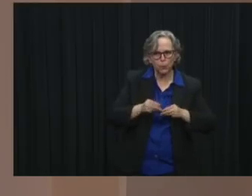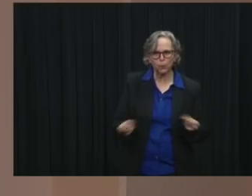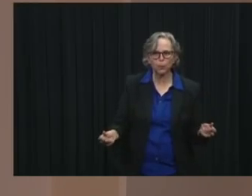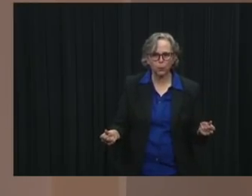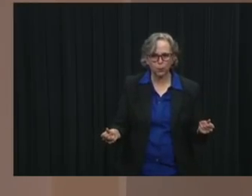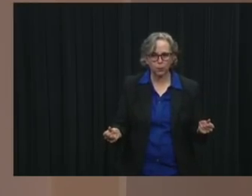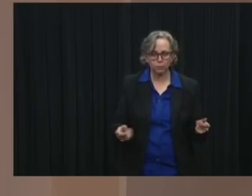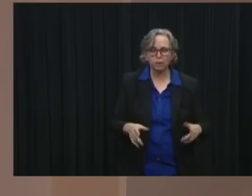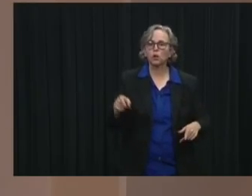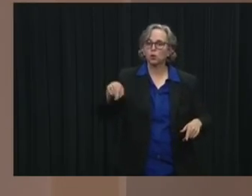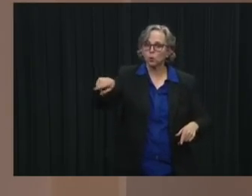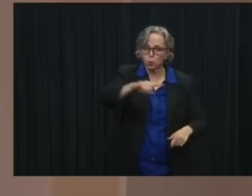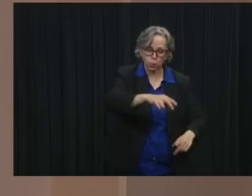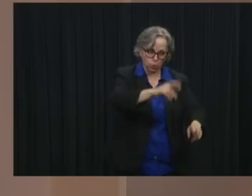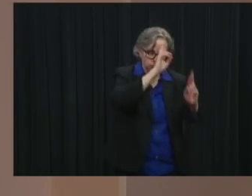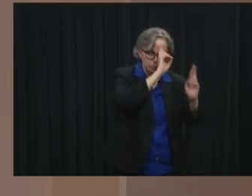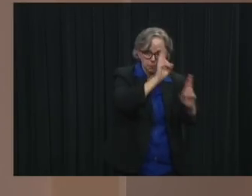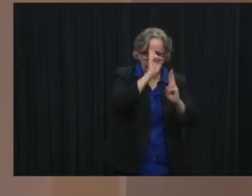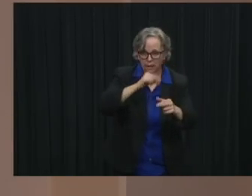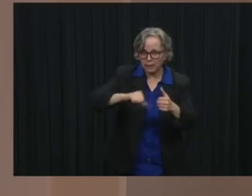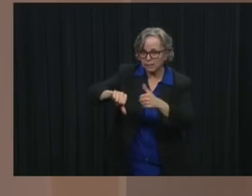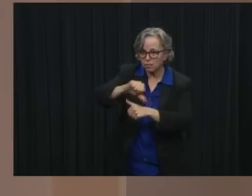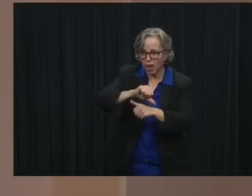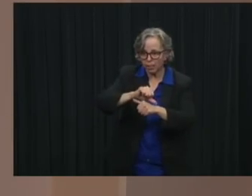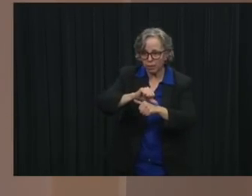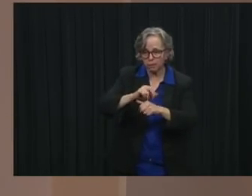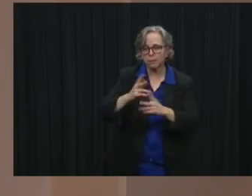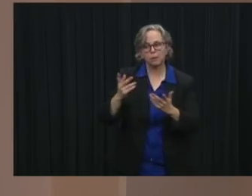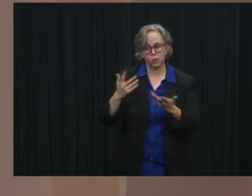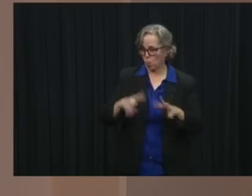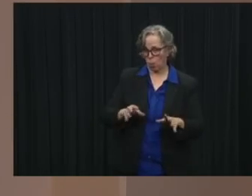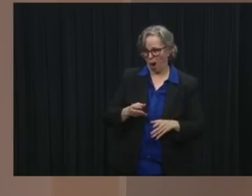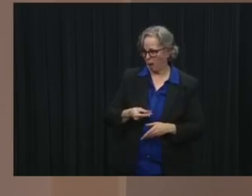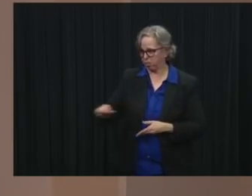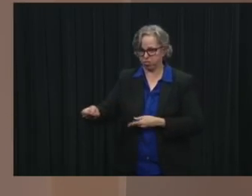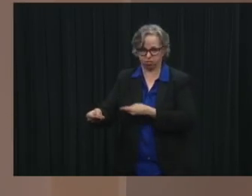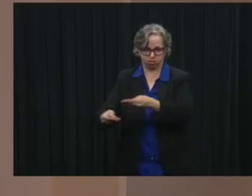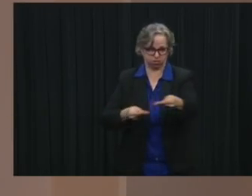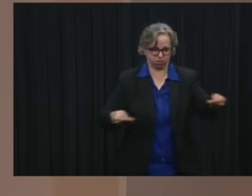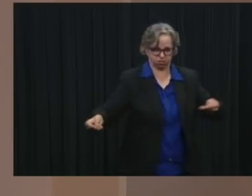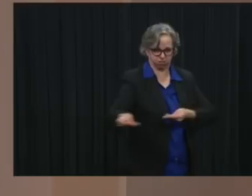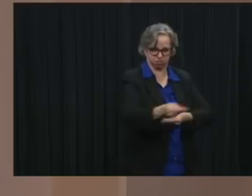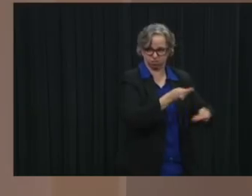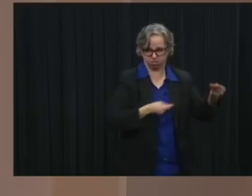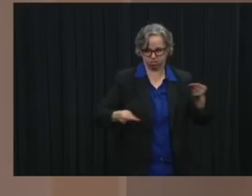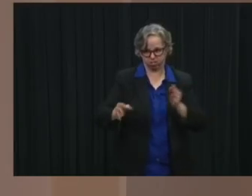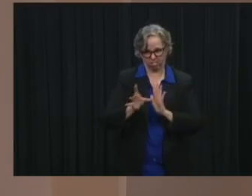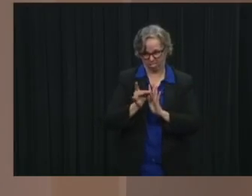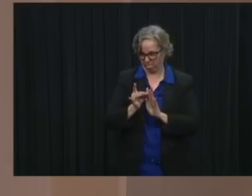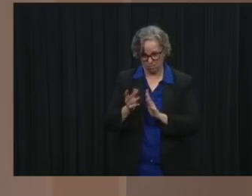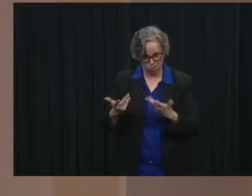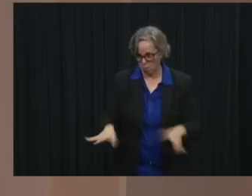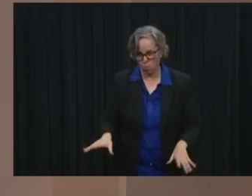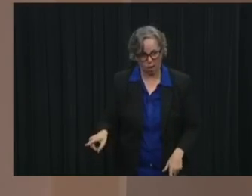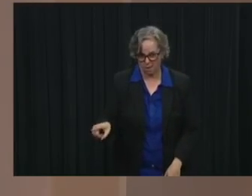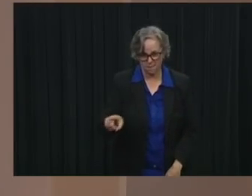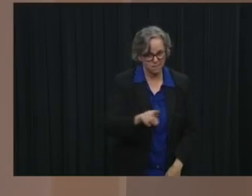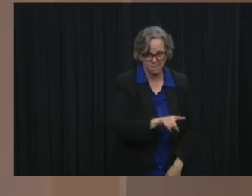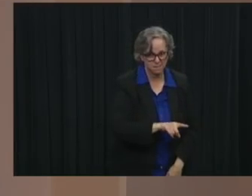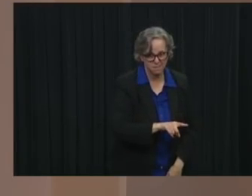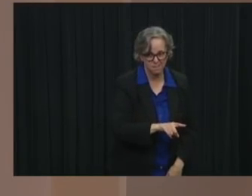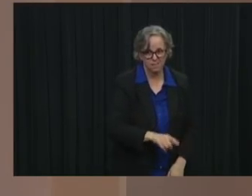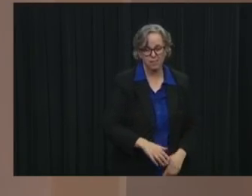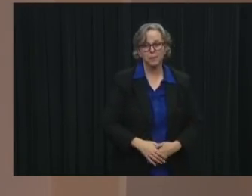ill. As it's been said many times, we're all in this together. The virus can't spread unless we spread it, so we all got to